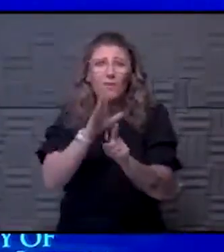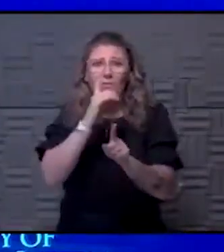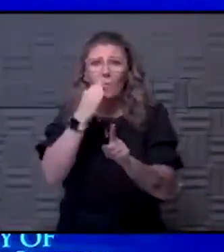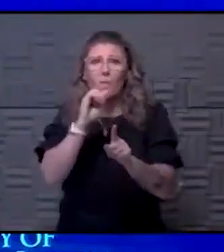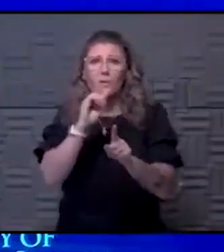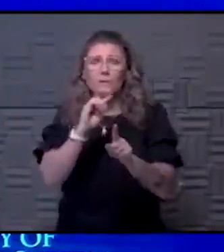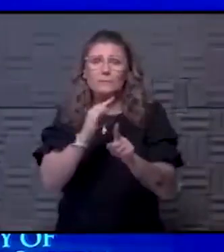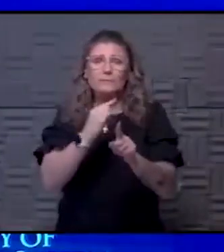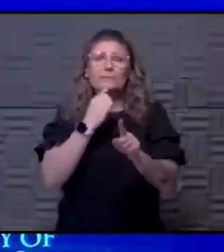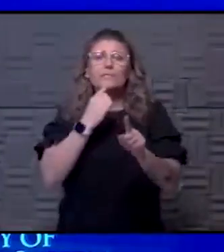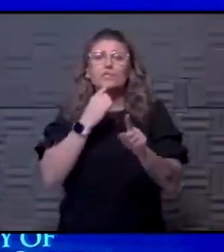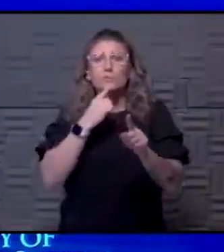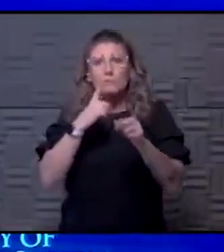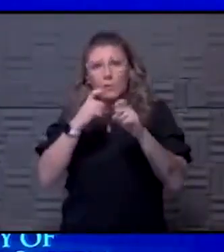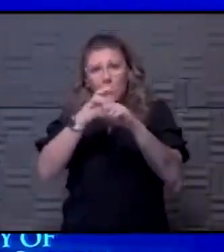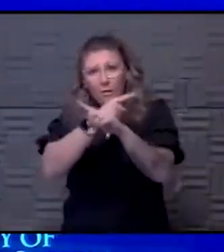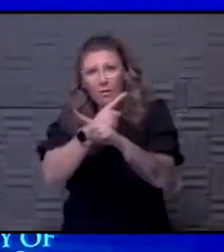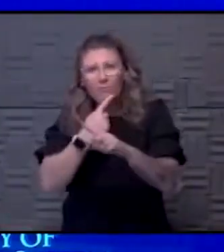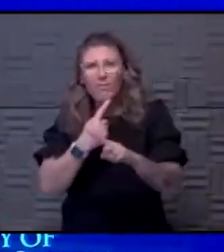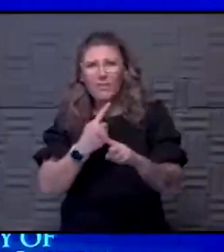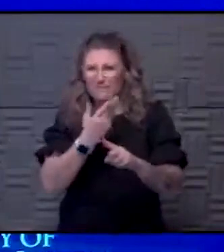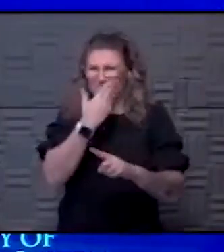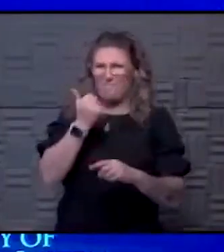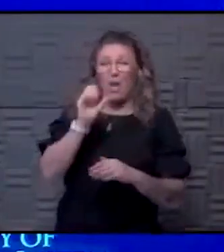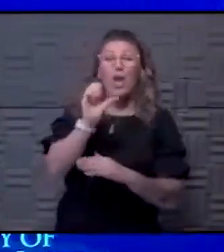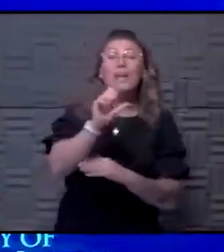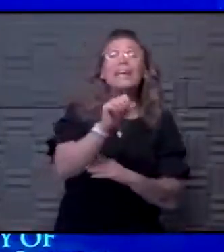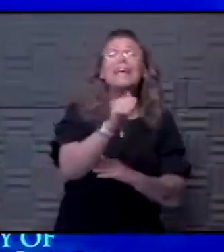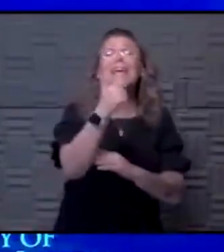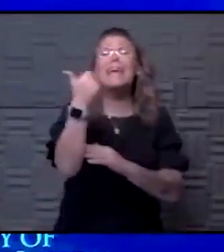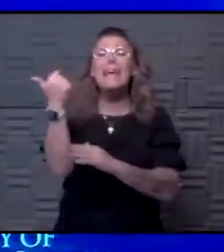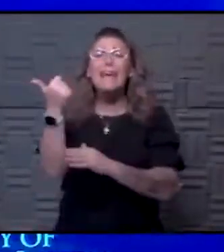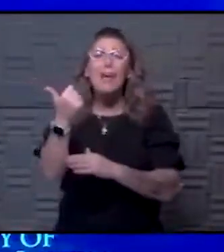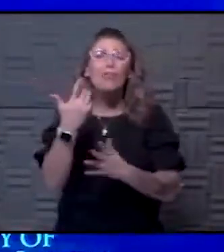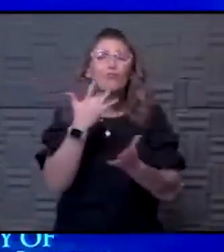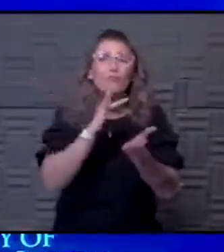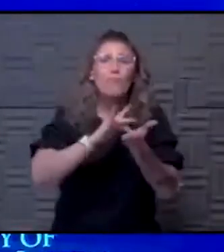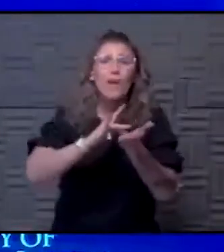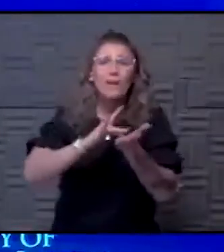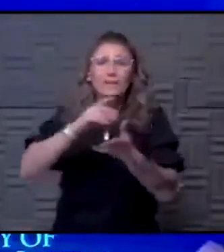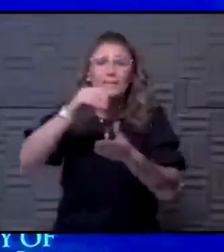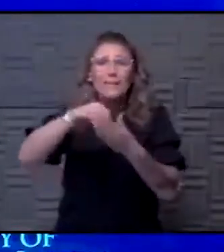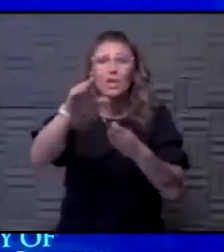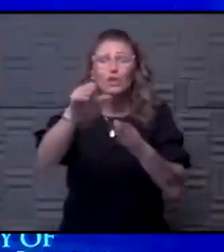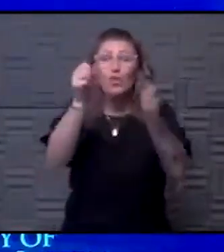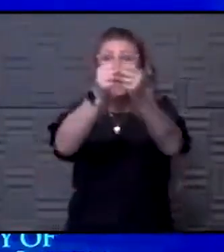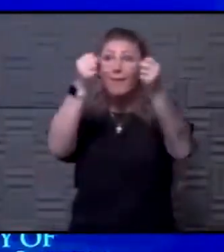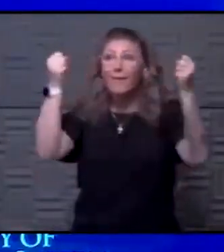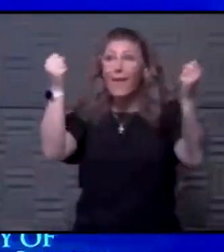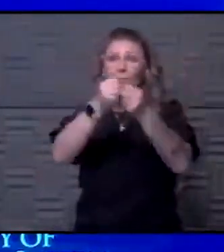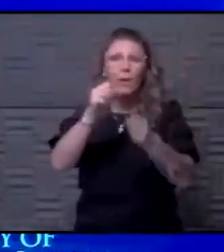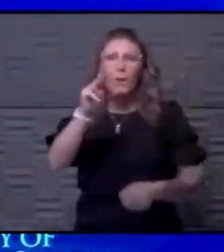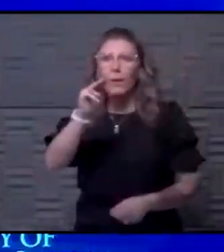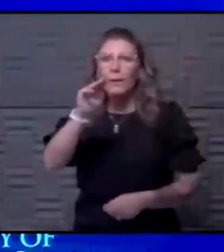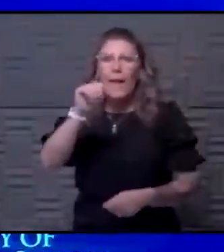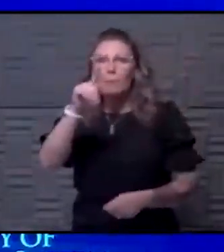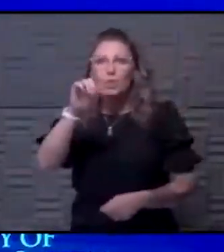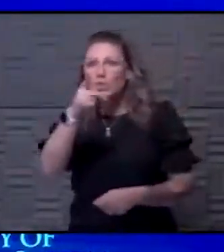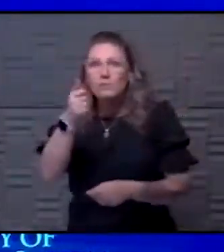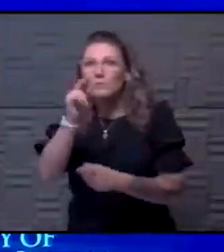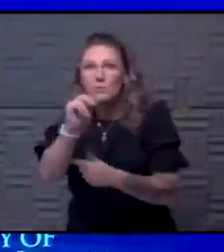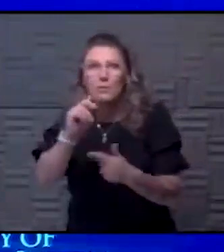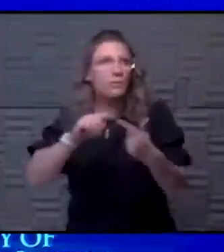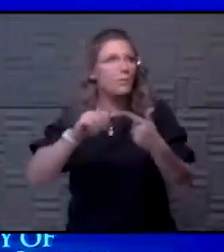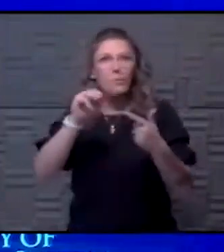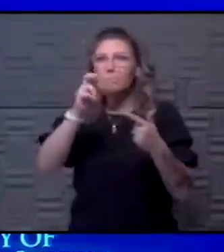complications. 1 in a million. That is so much better than any other drug that's sitting in your cabinet. It's better than Naprosyn. It's better than Motrin. 1